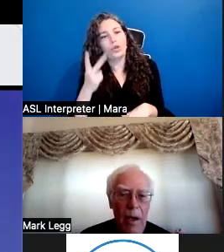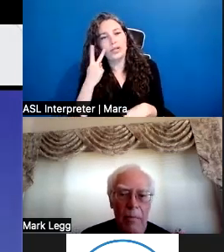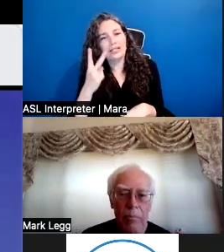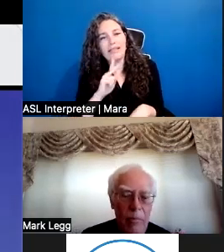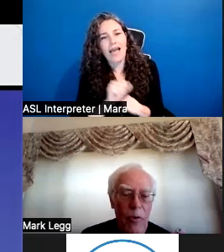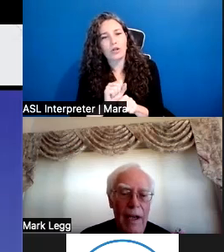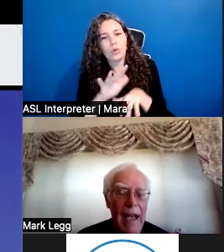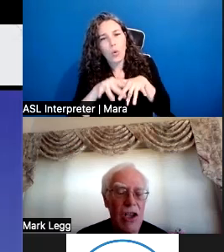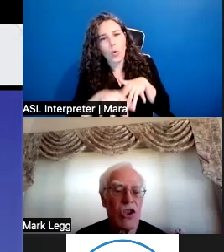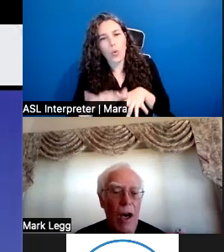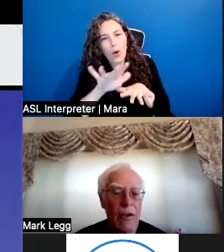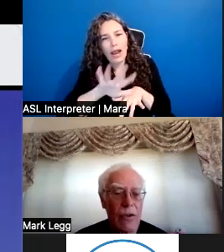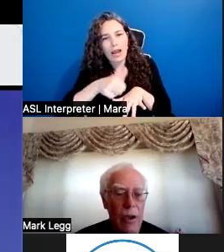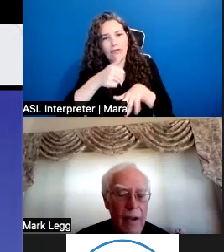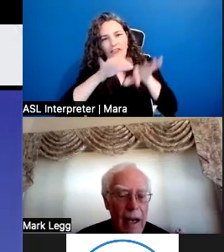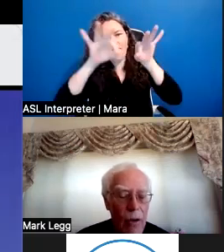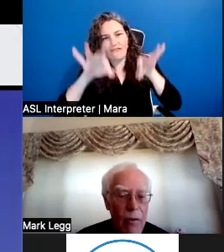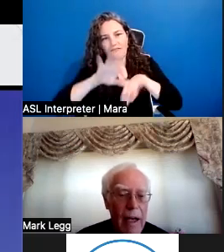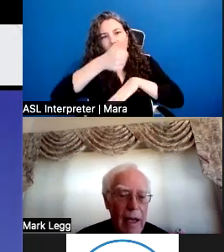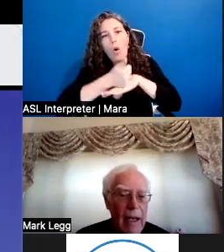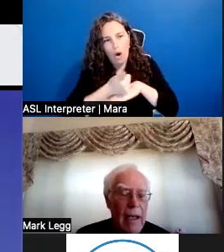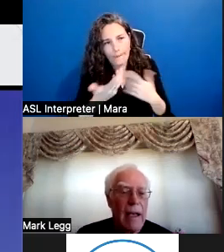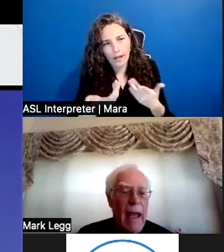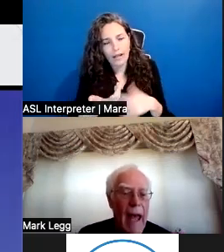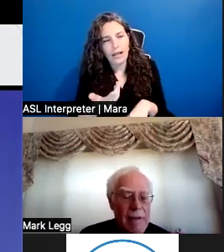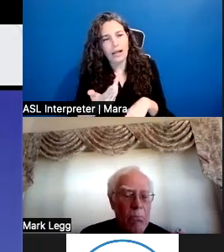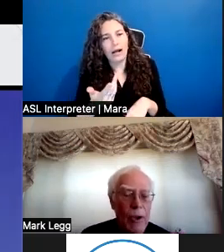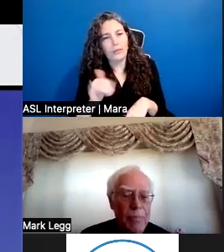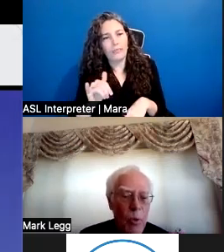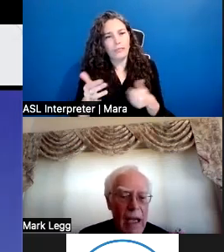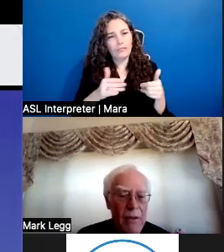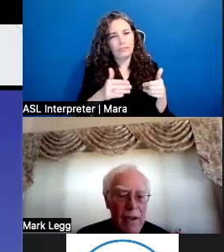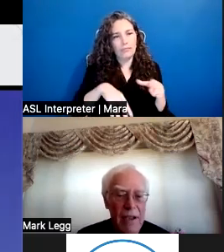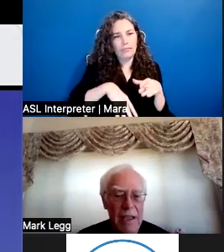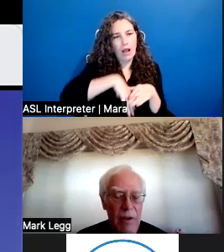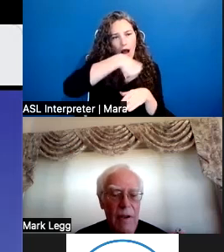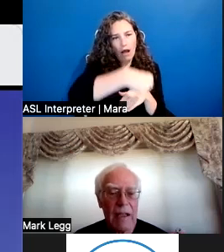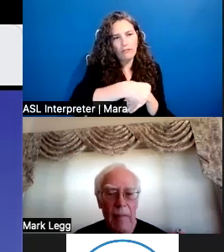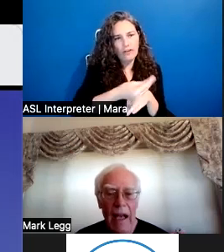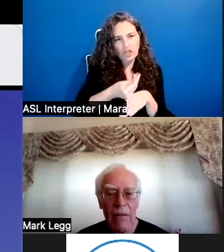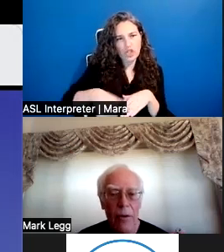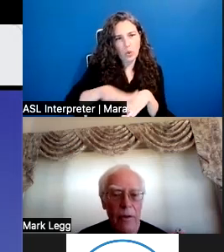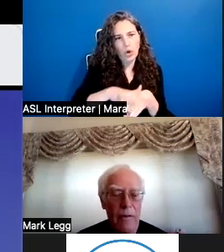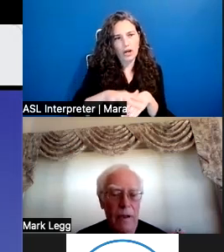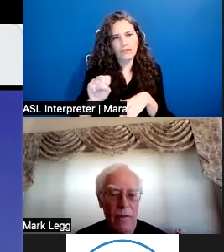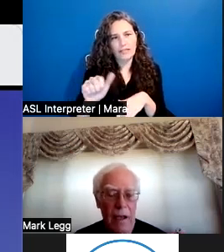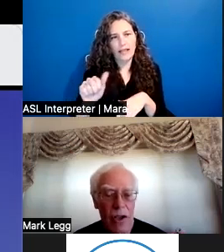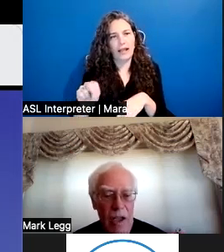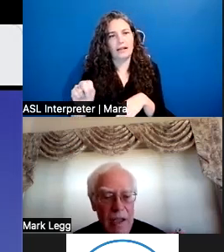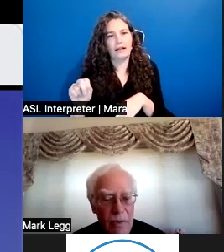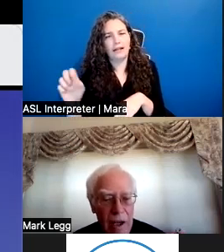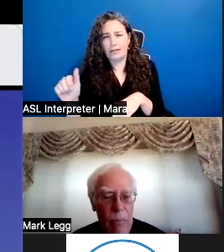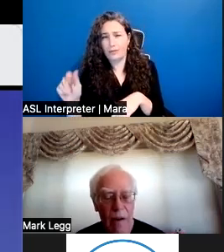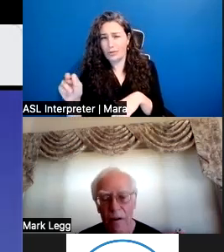for a gauge just offshore of San Onofre has multiple waves. And this is this reflecting back and forth of the